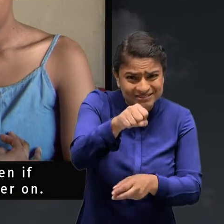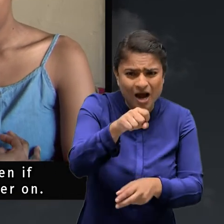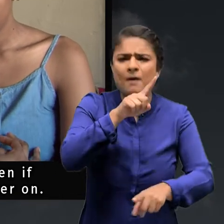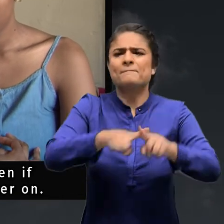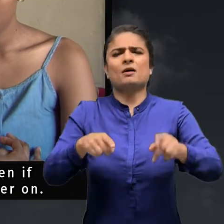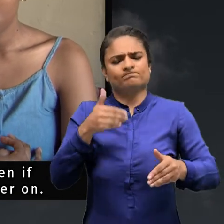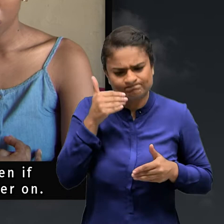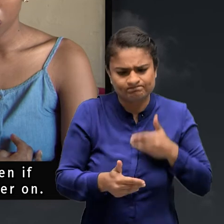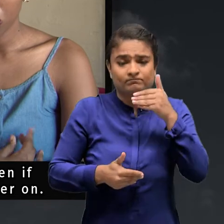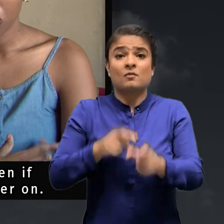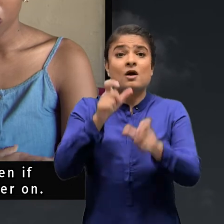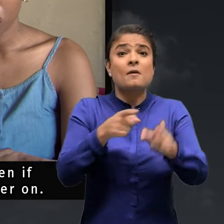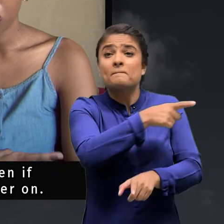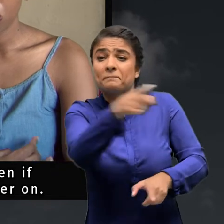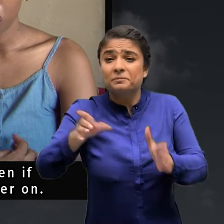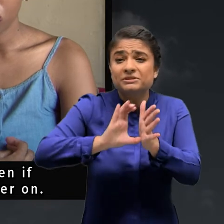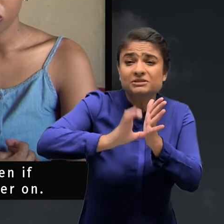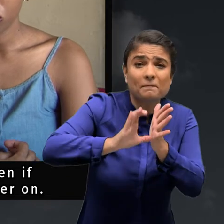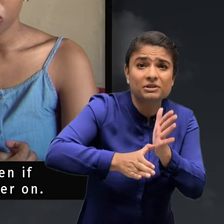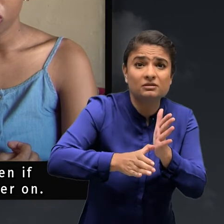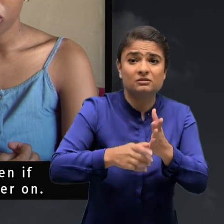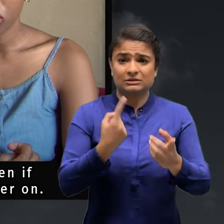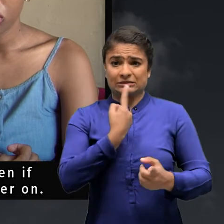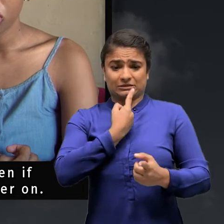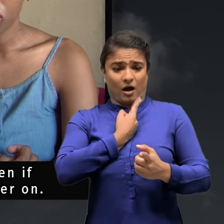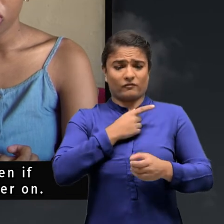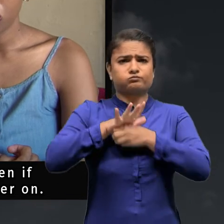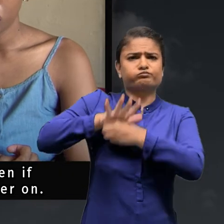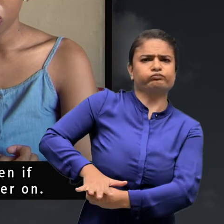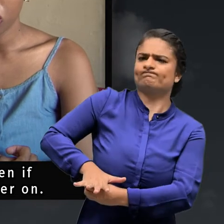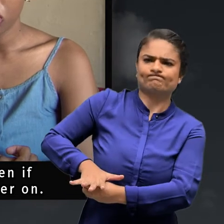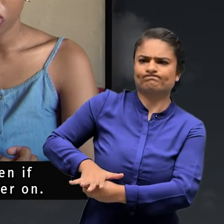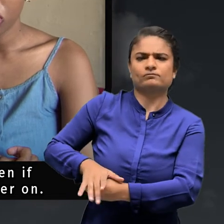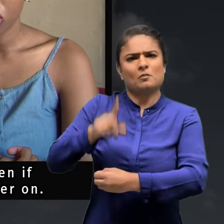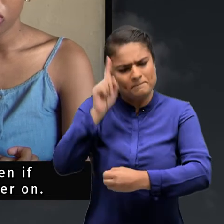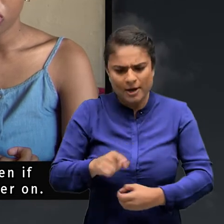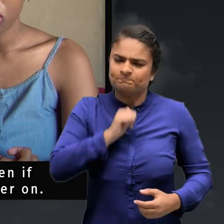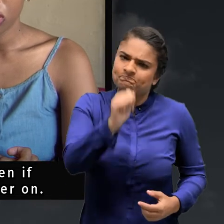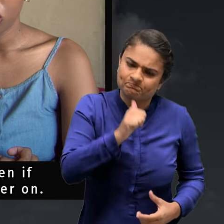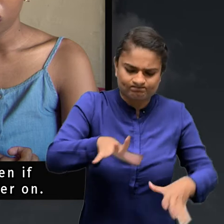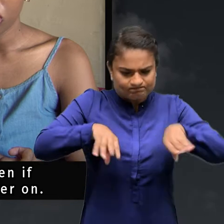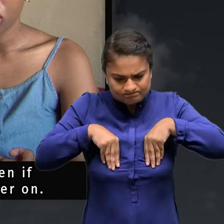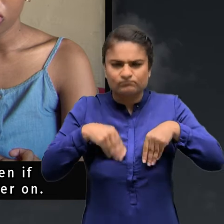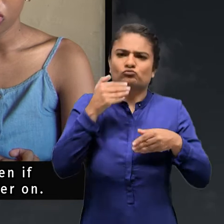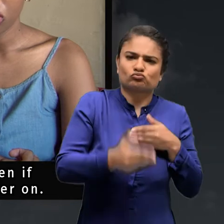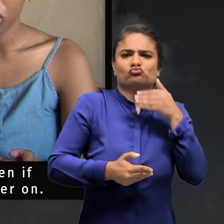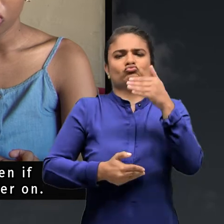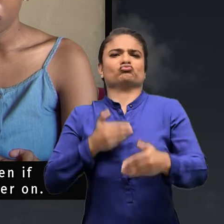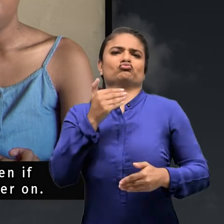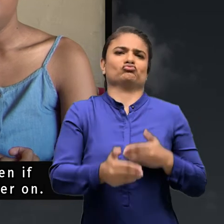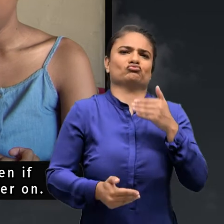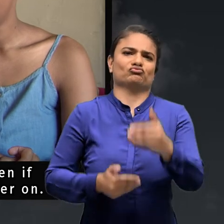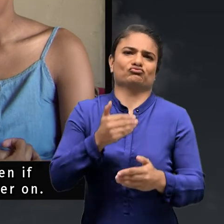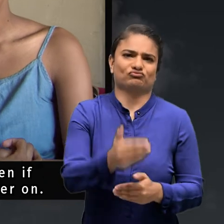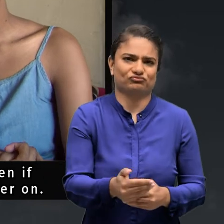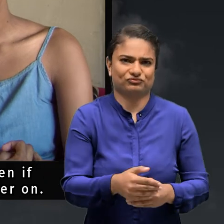band, Naban to Abba Pilan and Kubazeko, noba babies on a maca, ma beca equa, Maba Kubeke, Eba